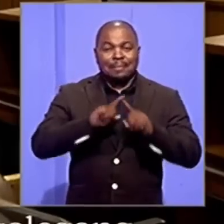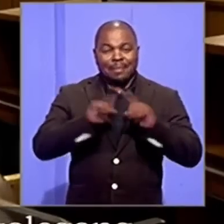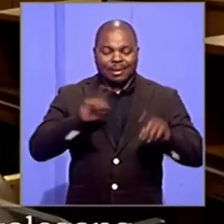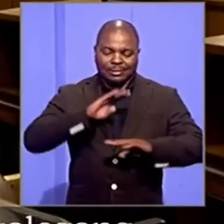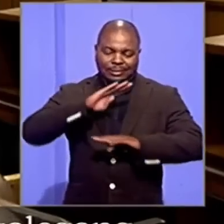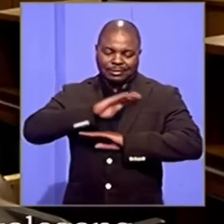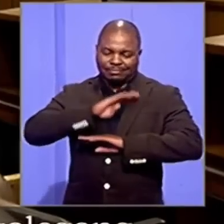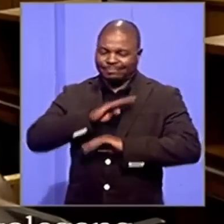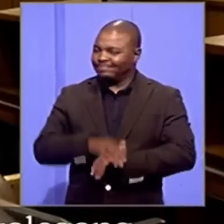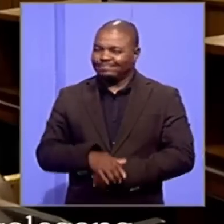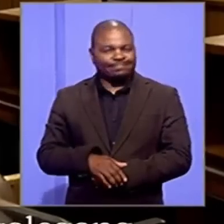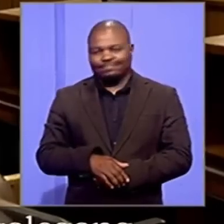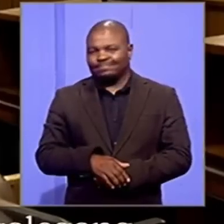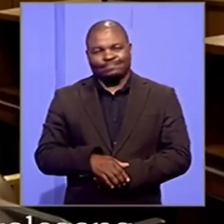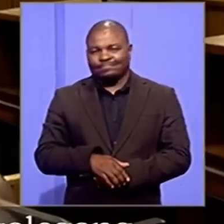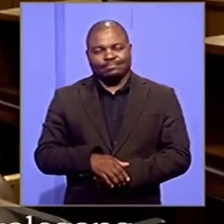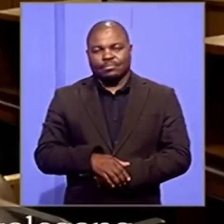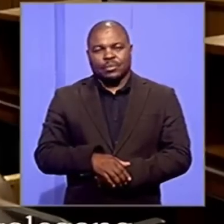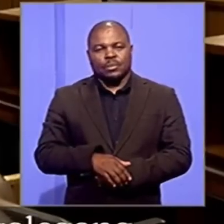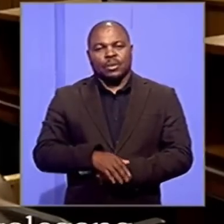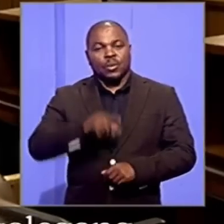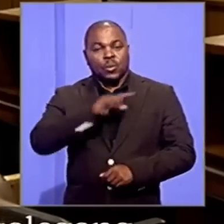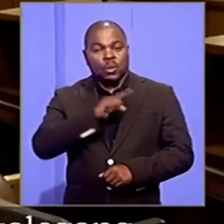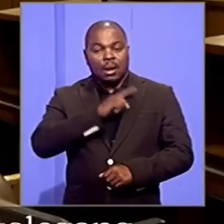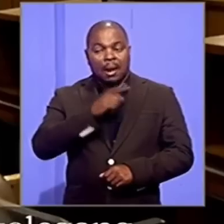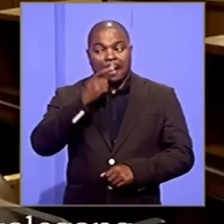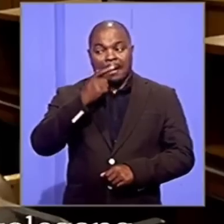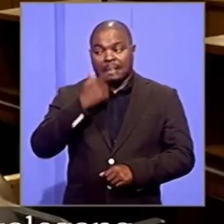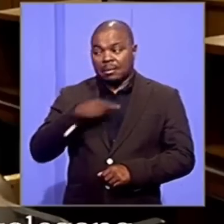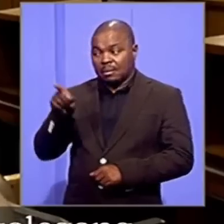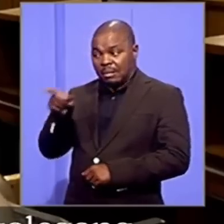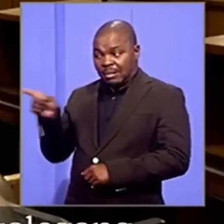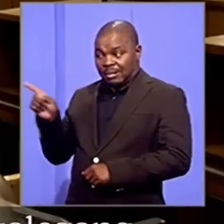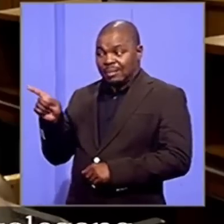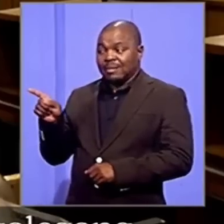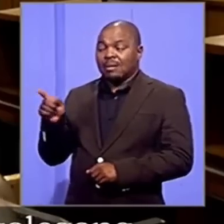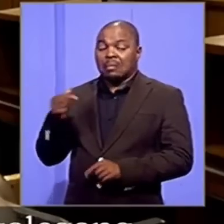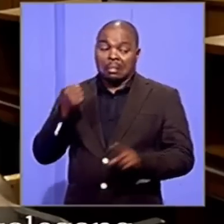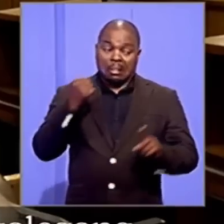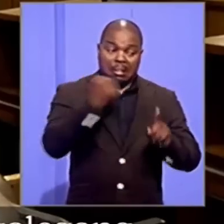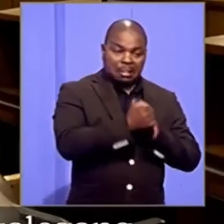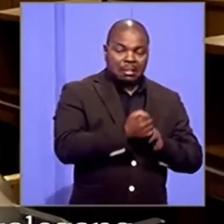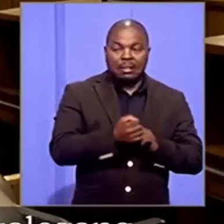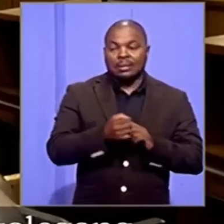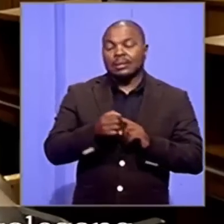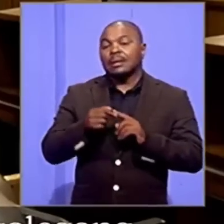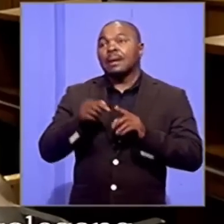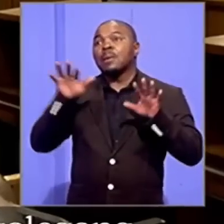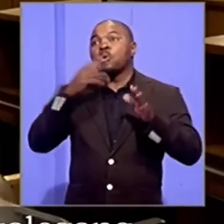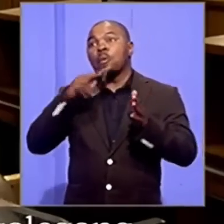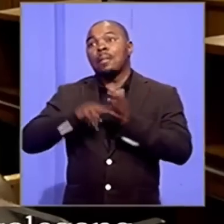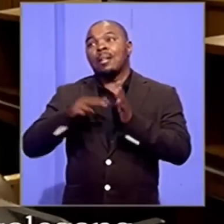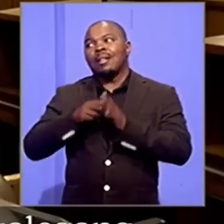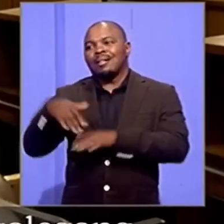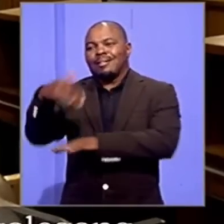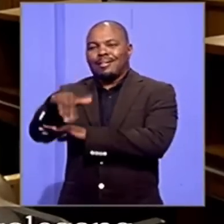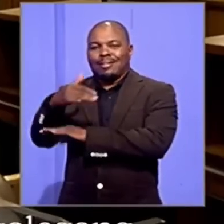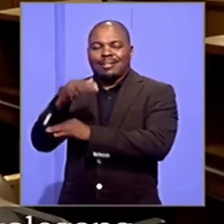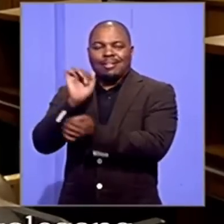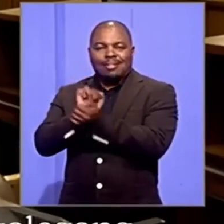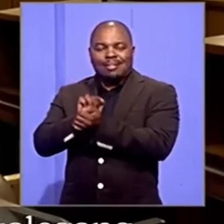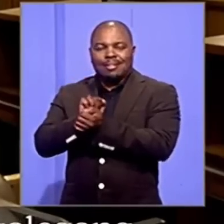kgotsofala gonne bangwe ba tiro e masisi ba santse ba le kwa ntle kwa ba itumella bophelo